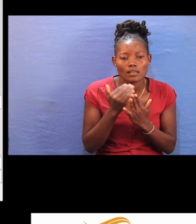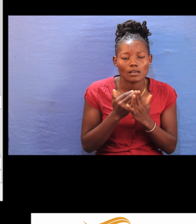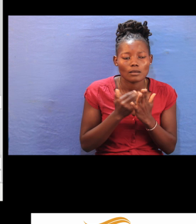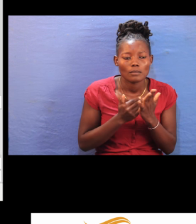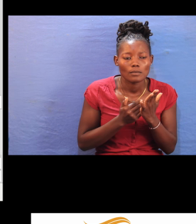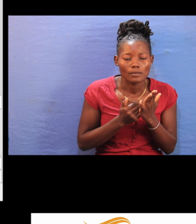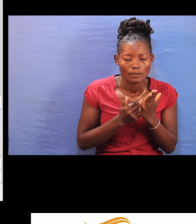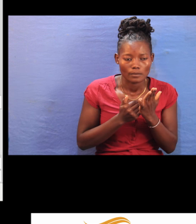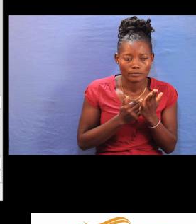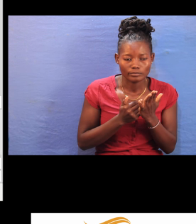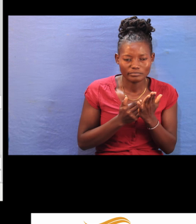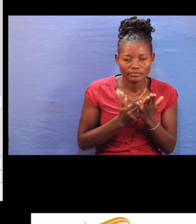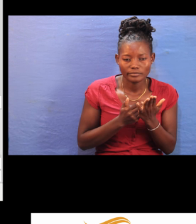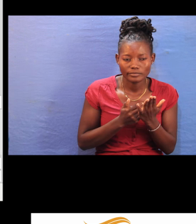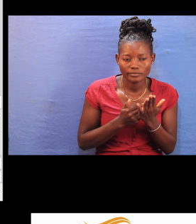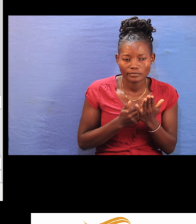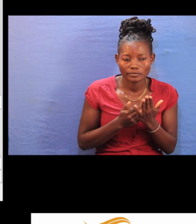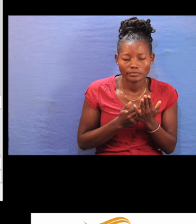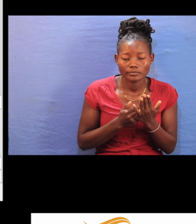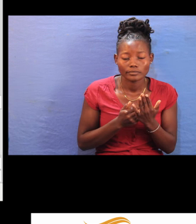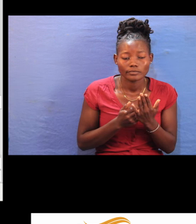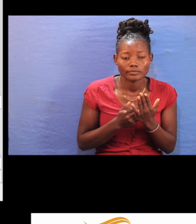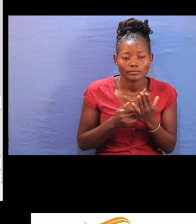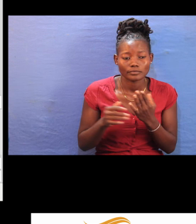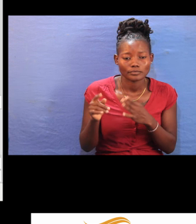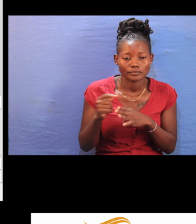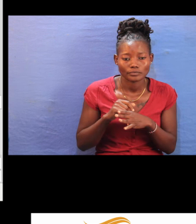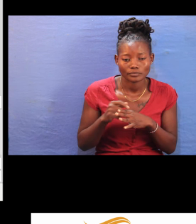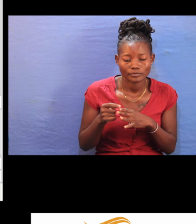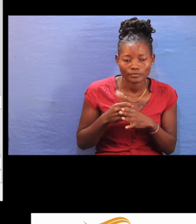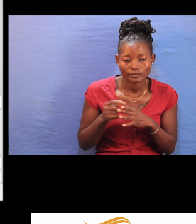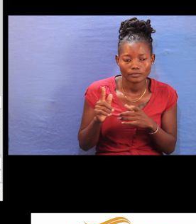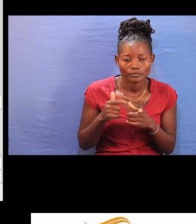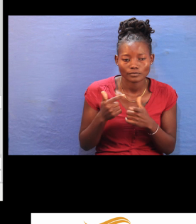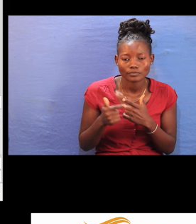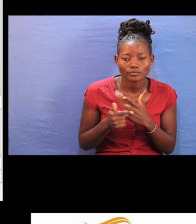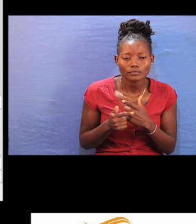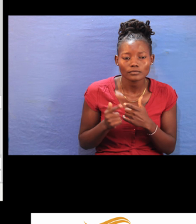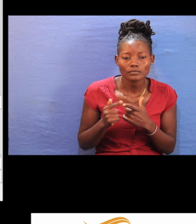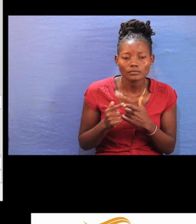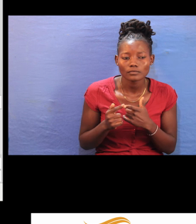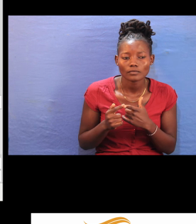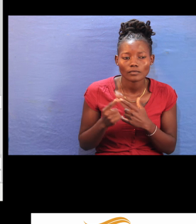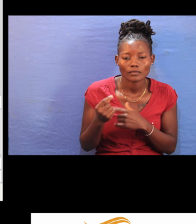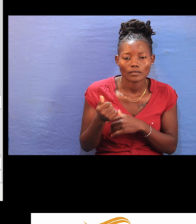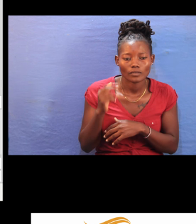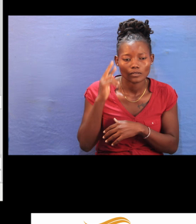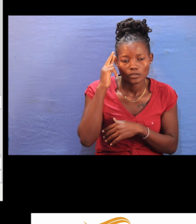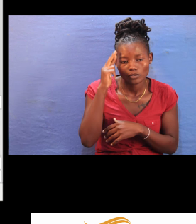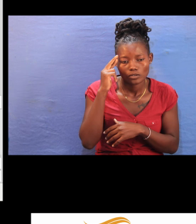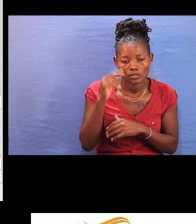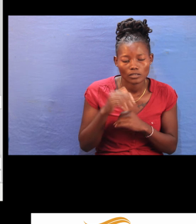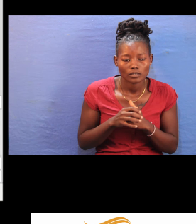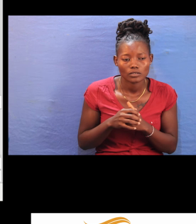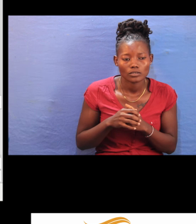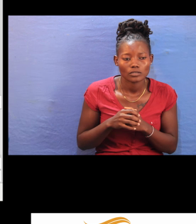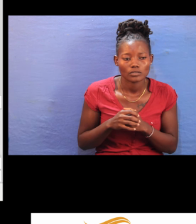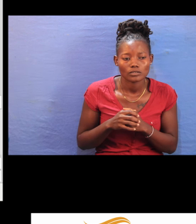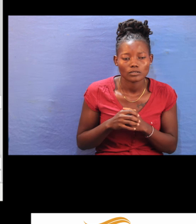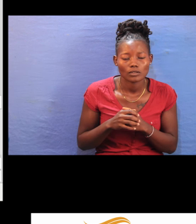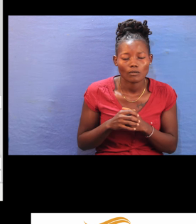took a lot of classes in counseling and used some sports psychology in my